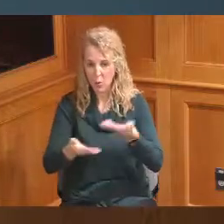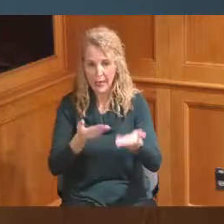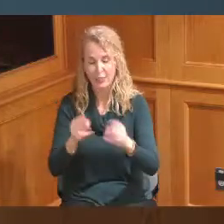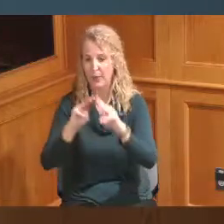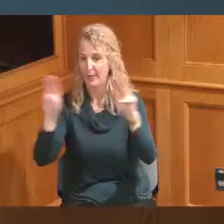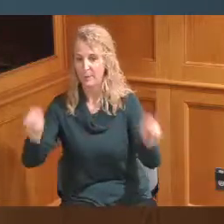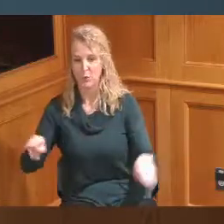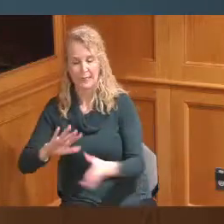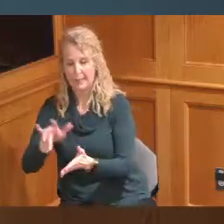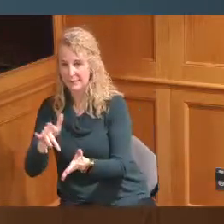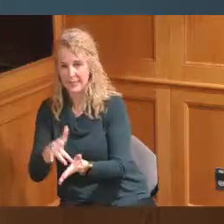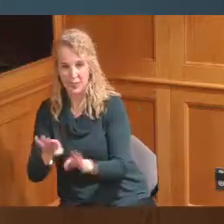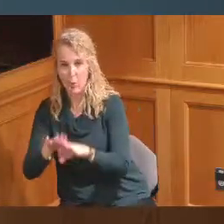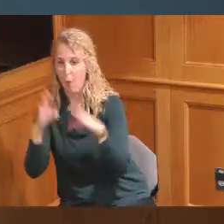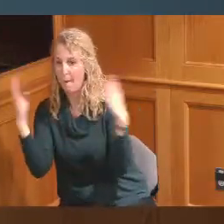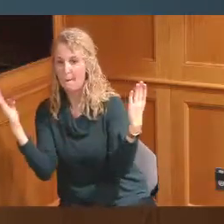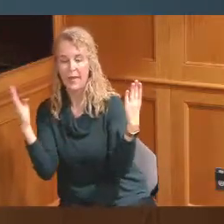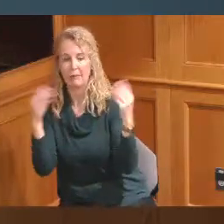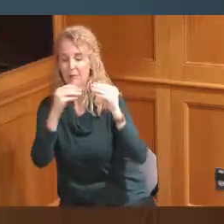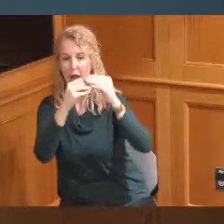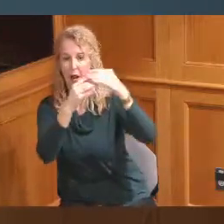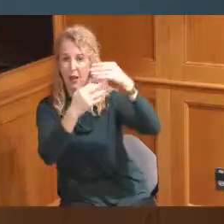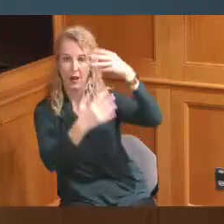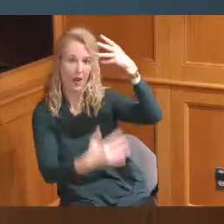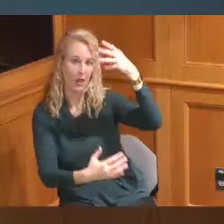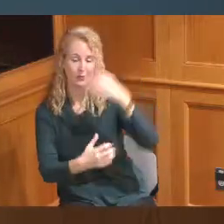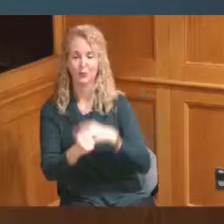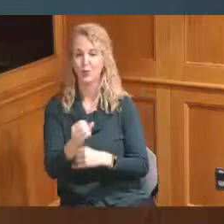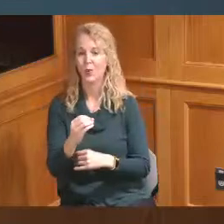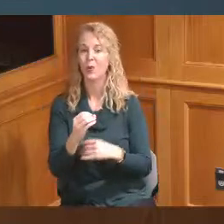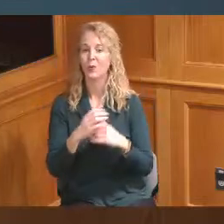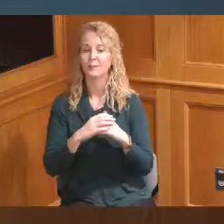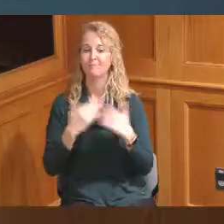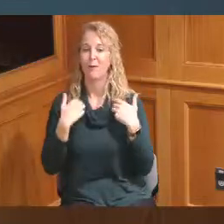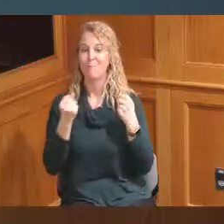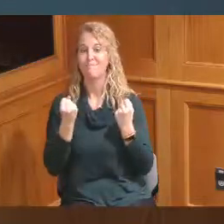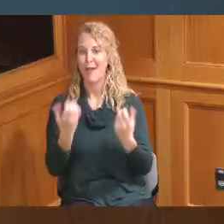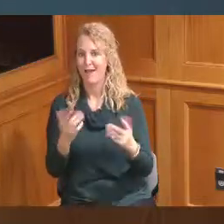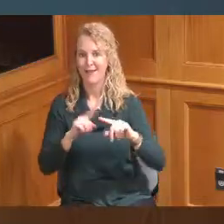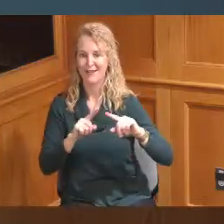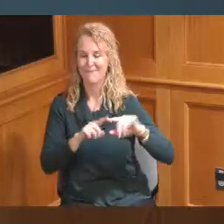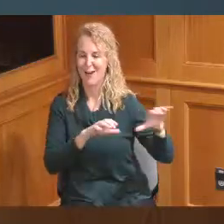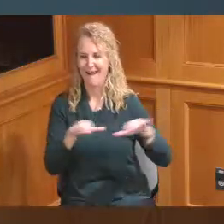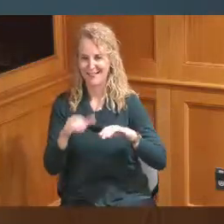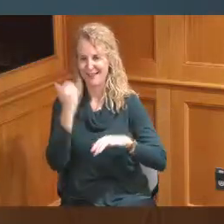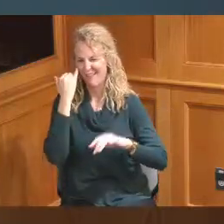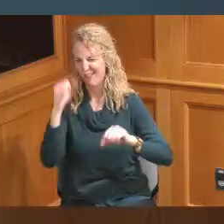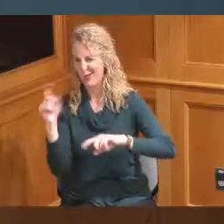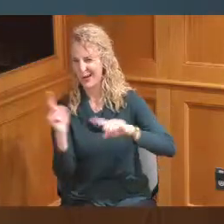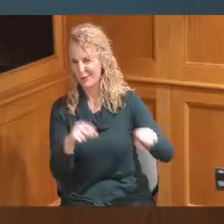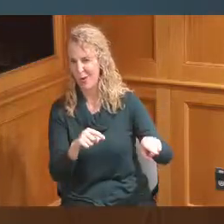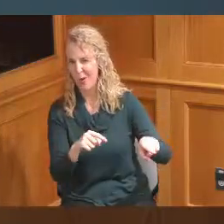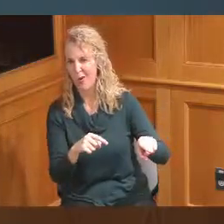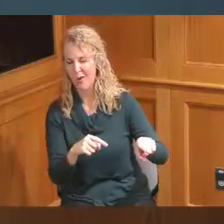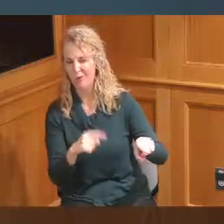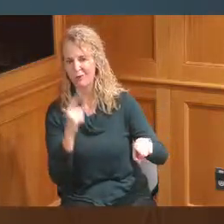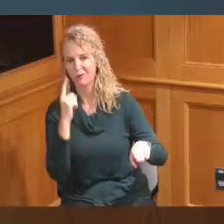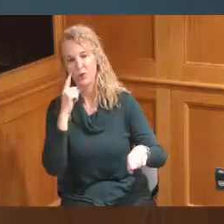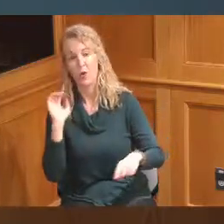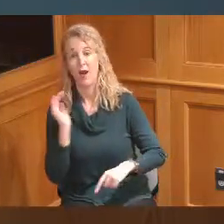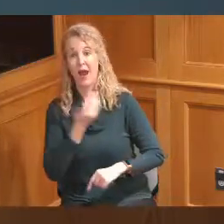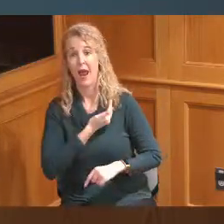that's open and free for children to participate. And that would be good that people can go to